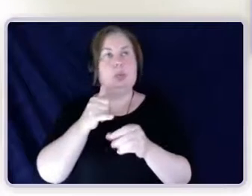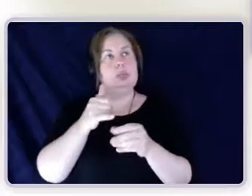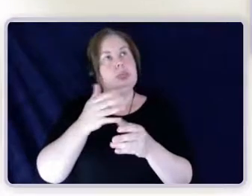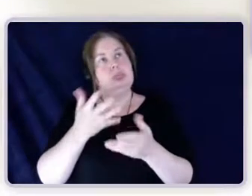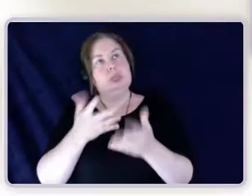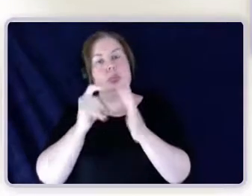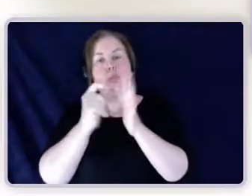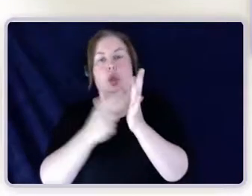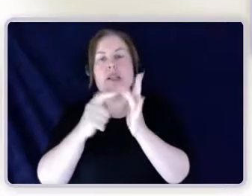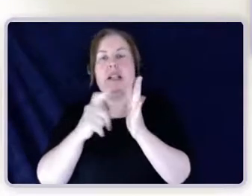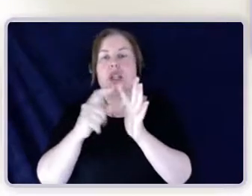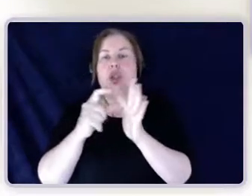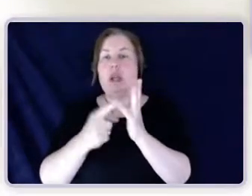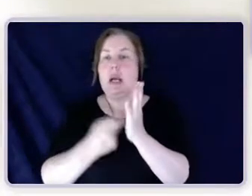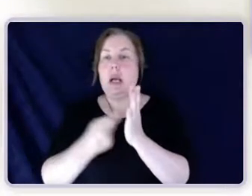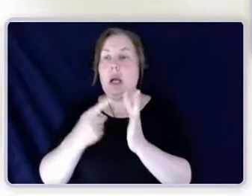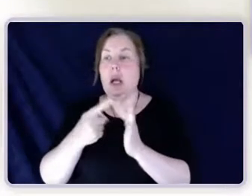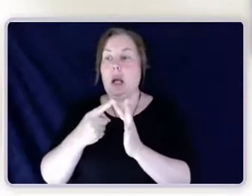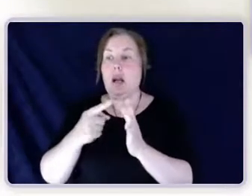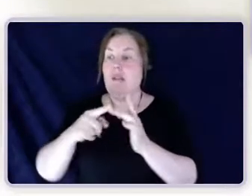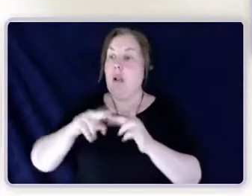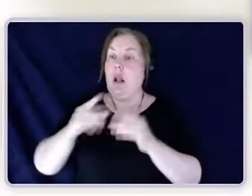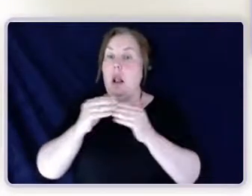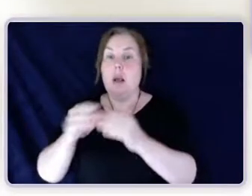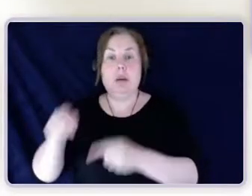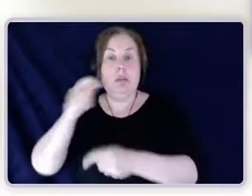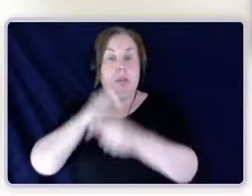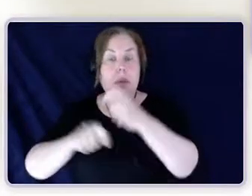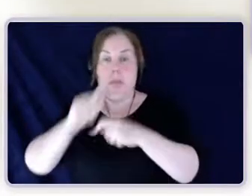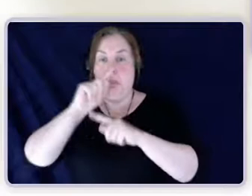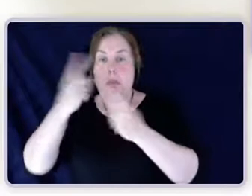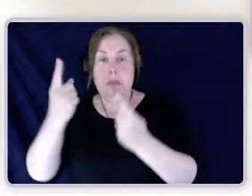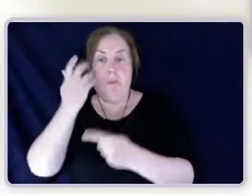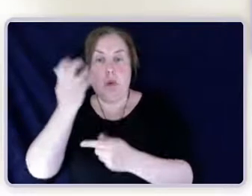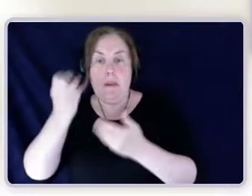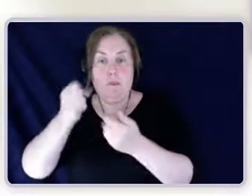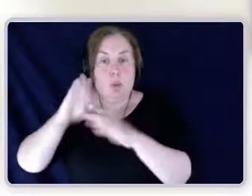leading someone to become infertile, termination of pregnancy,